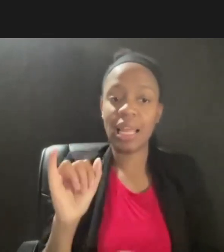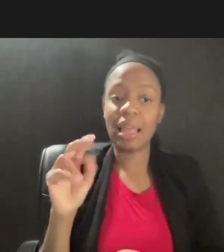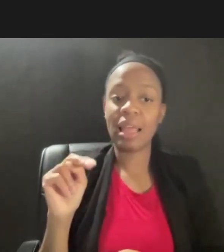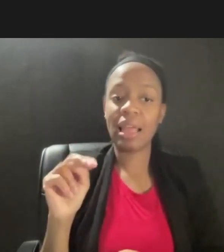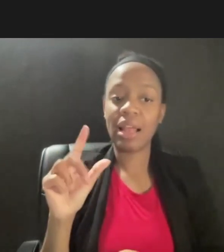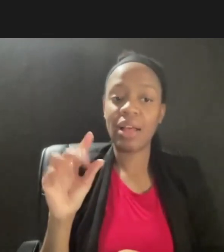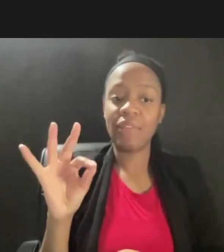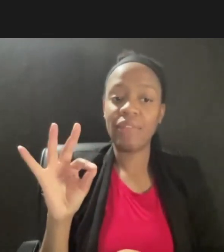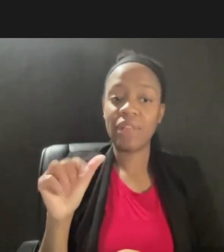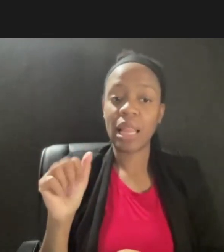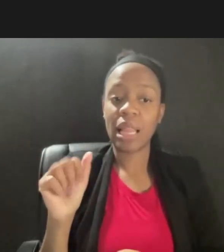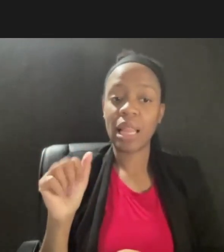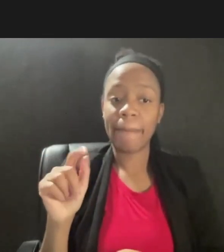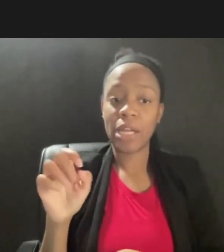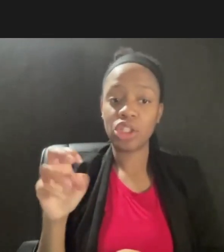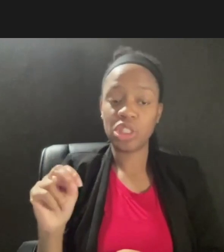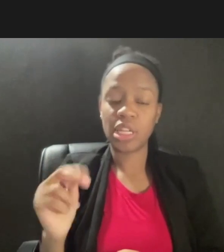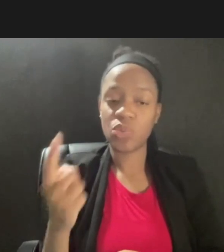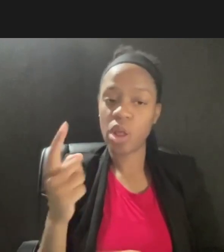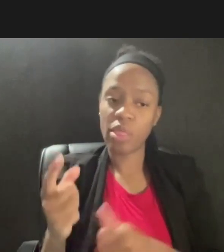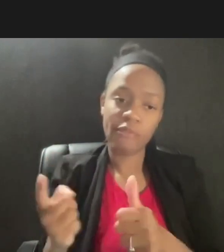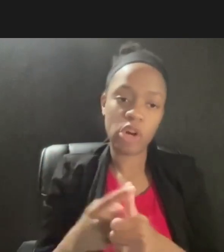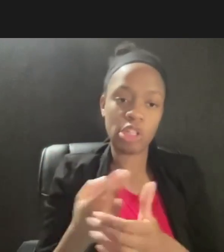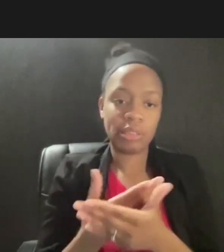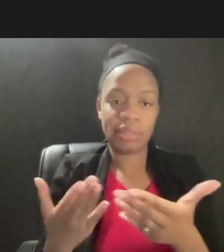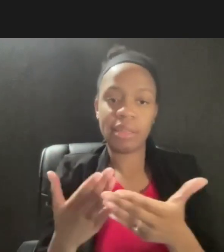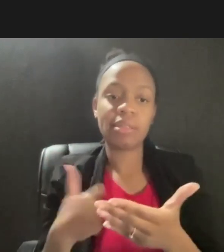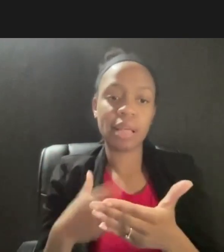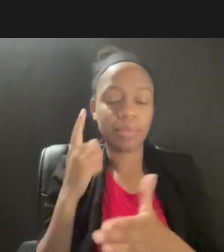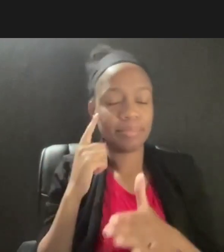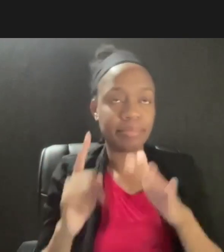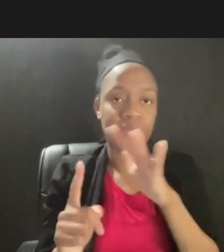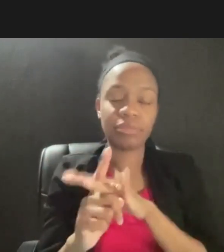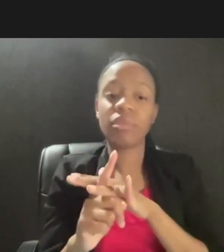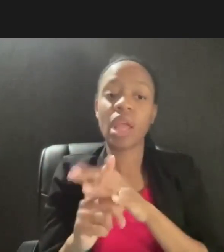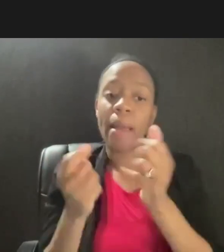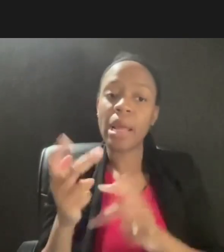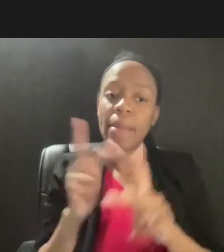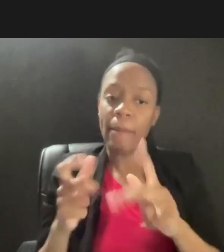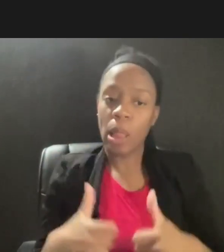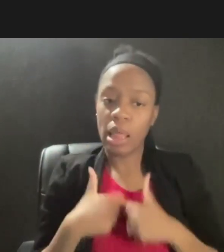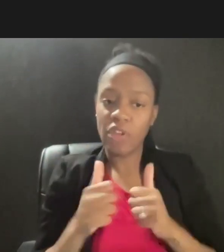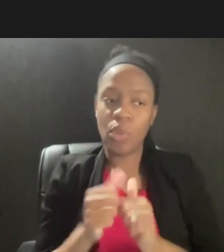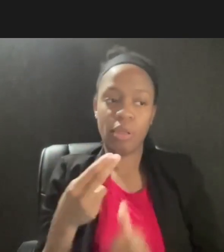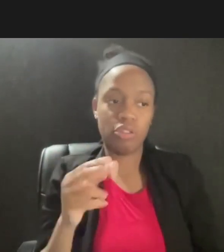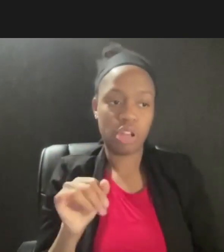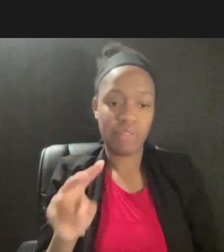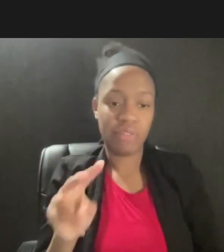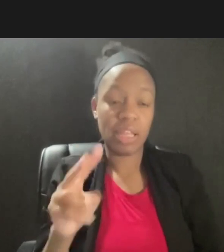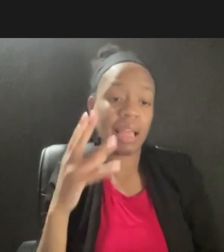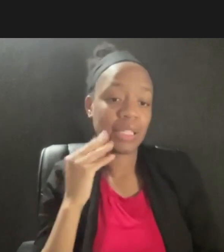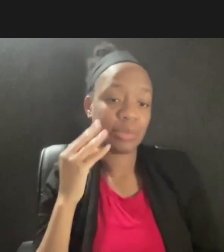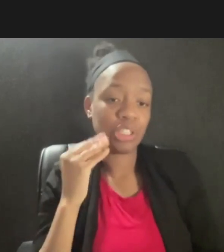inflammation is one of the very first things that comes to mind. And many people who are living with HIV experience